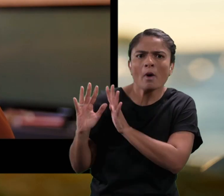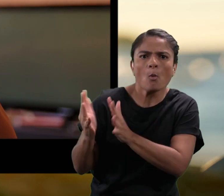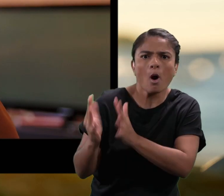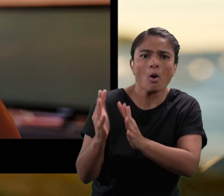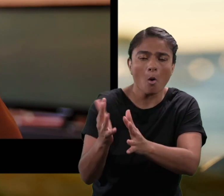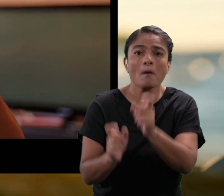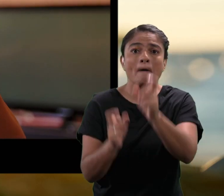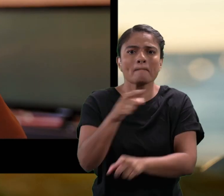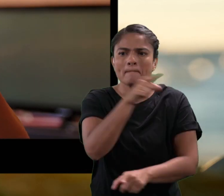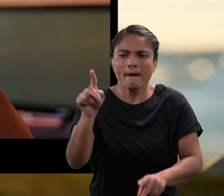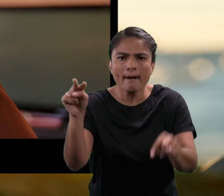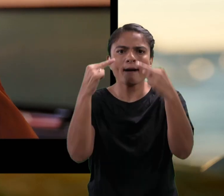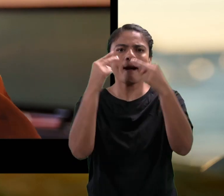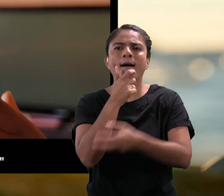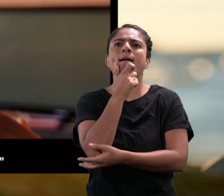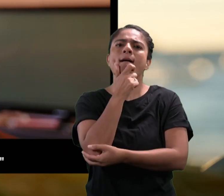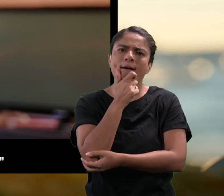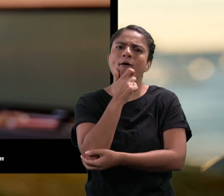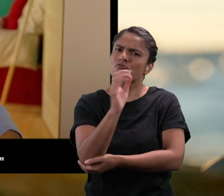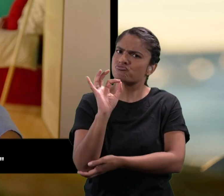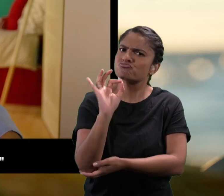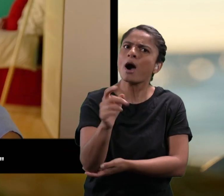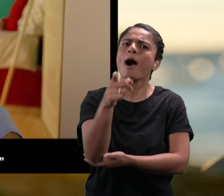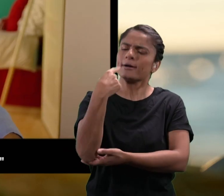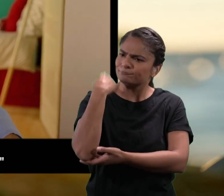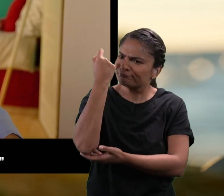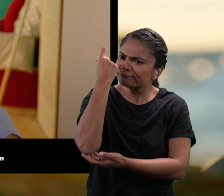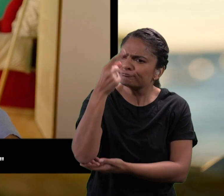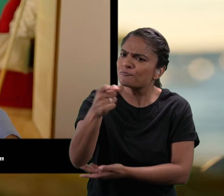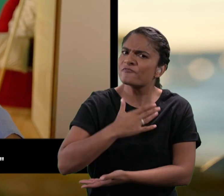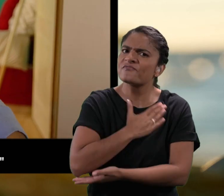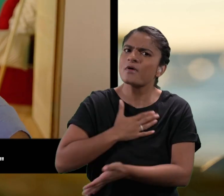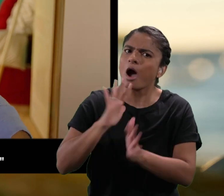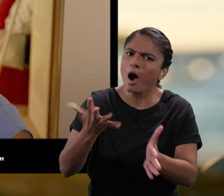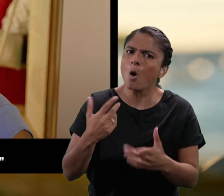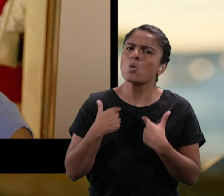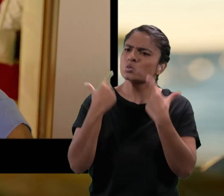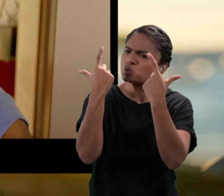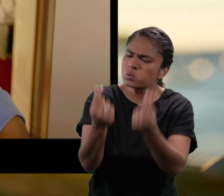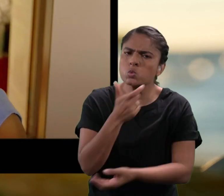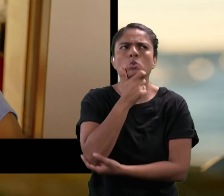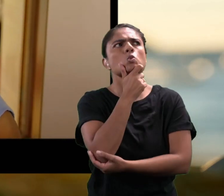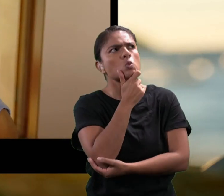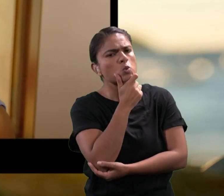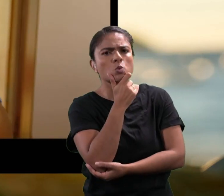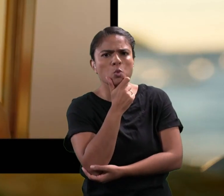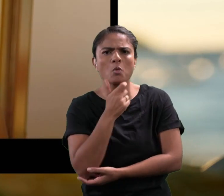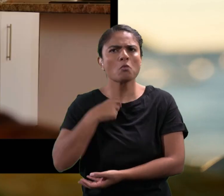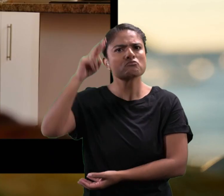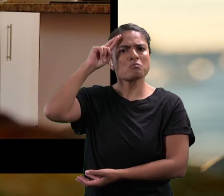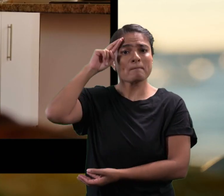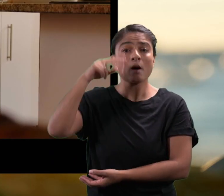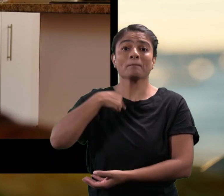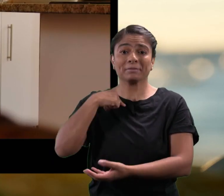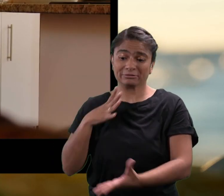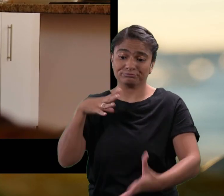relationship experiences, so that people who can relate, they are able to be like, okay, I understand what she means when she says this, you know. I